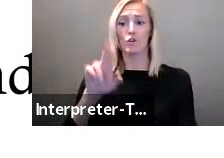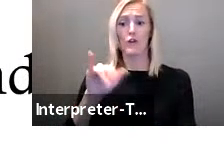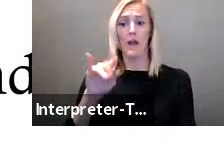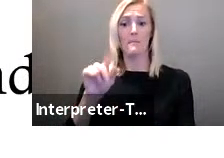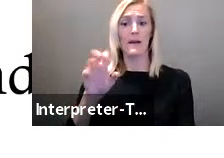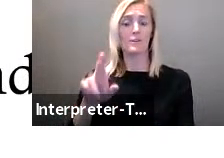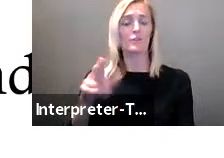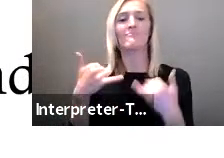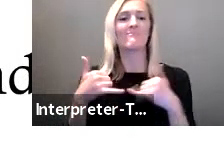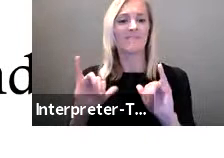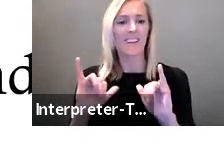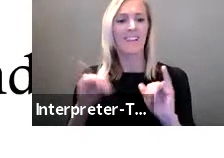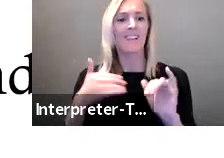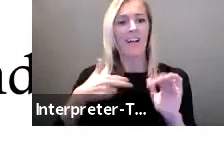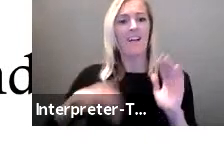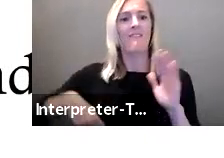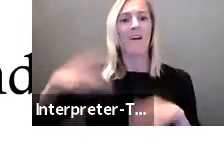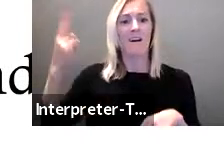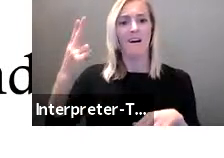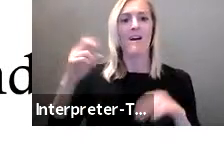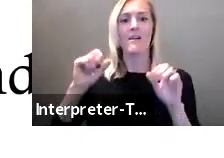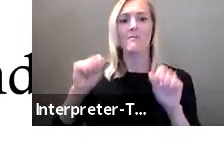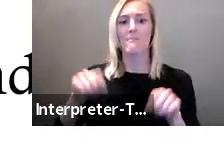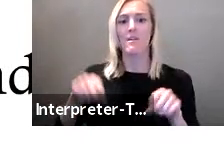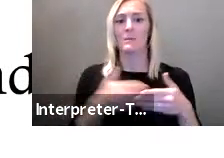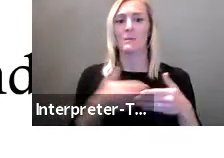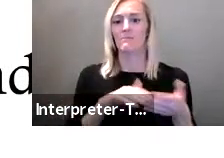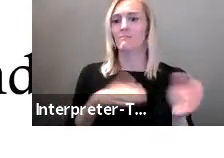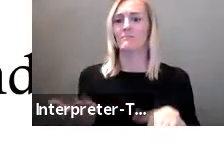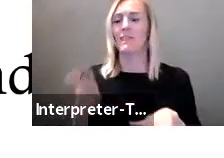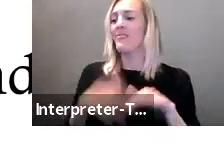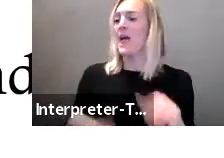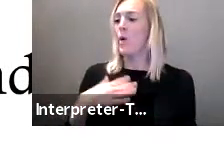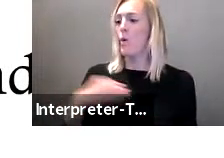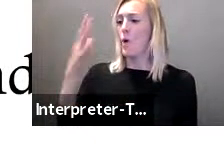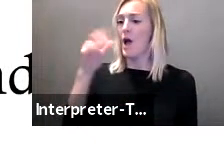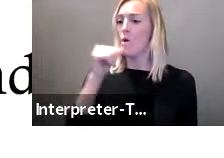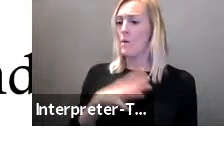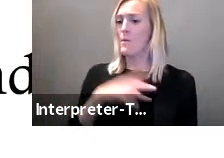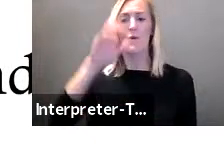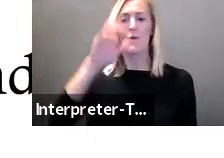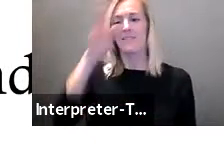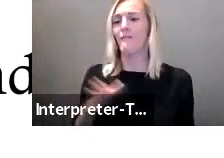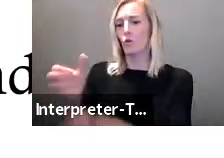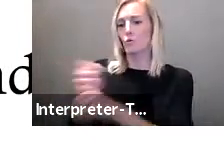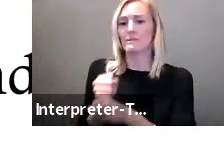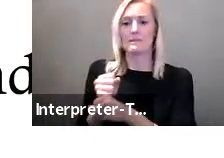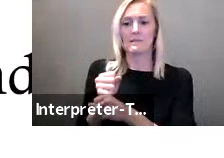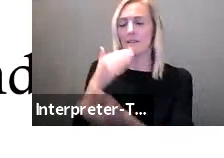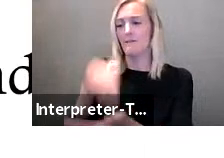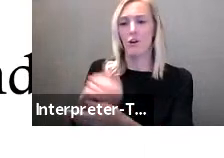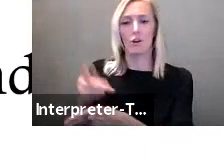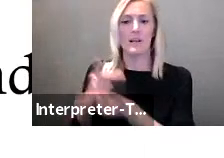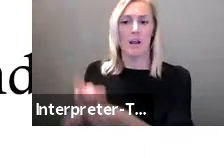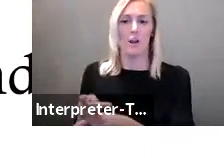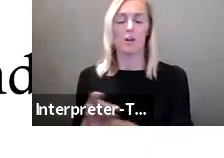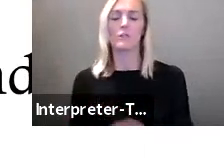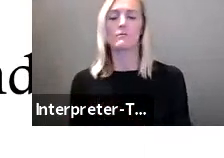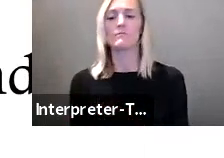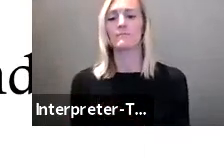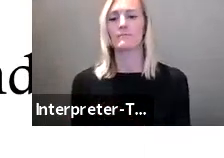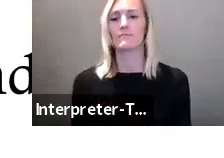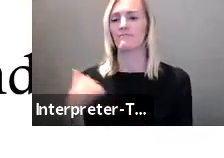mortality than non-Hispanic white women who never received care. So thus we have to focus on this because we are not seeing the